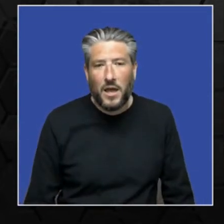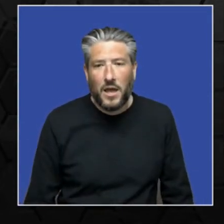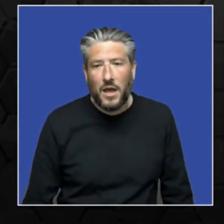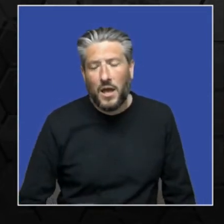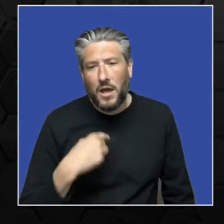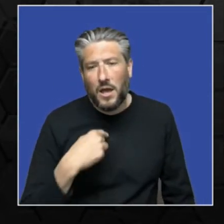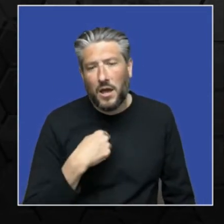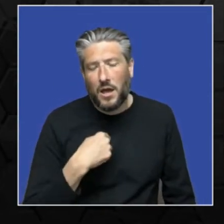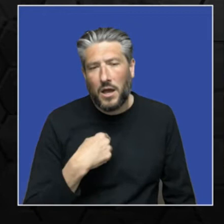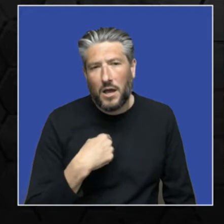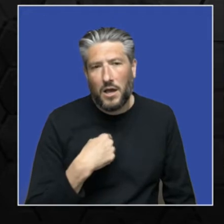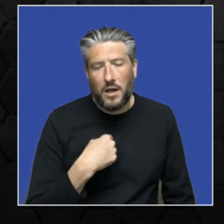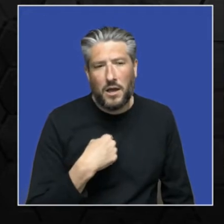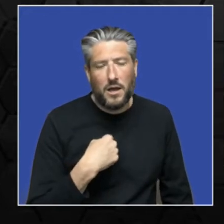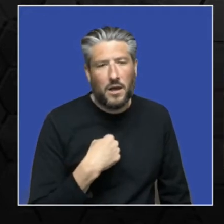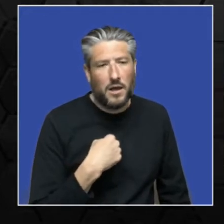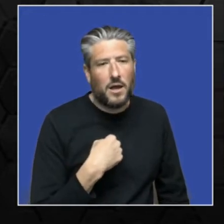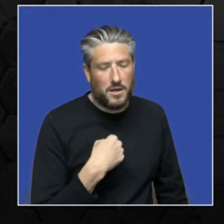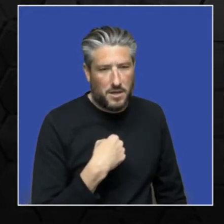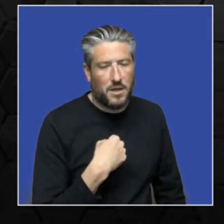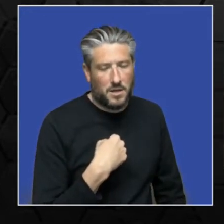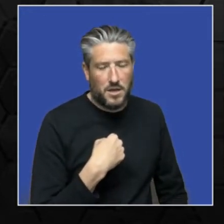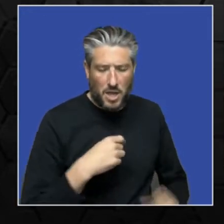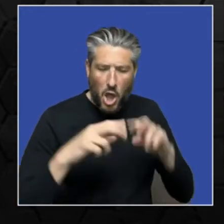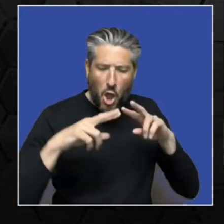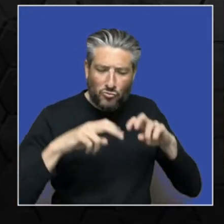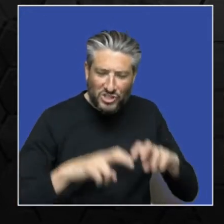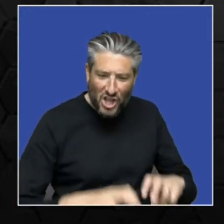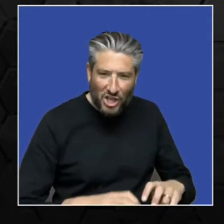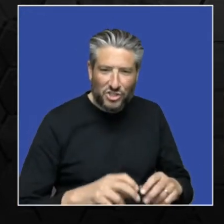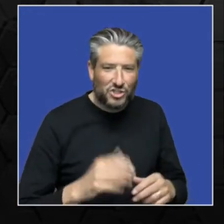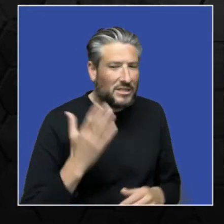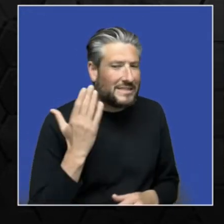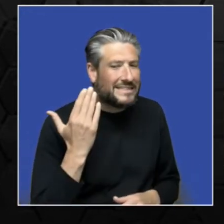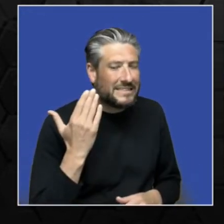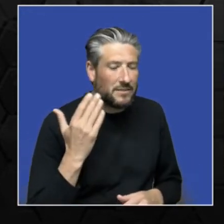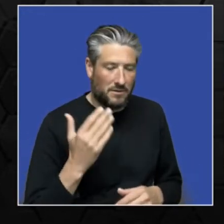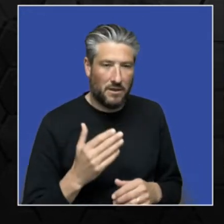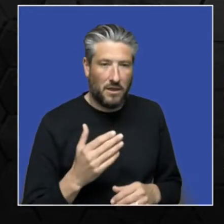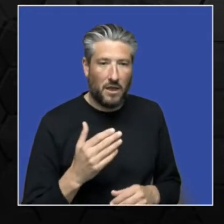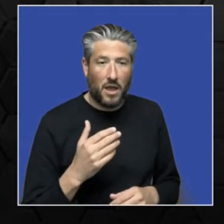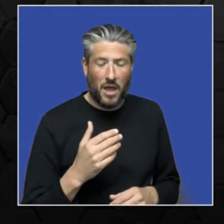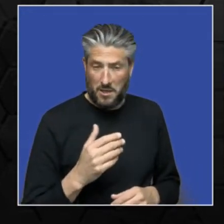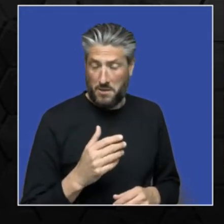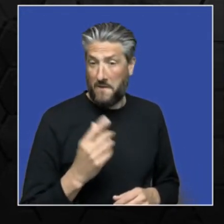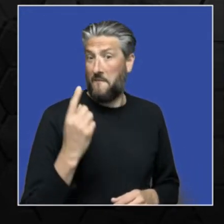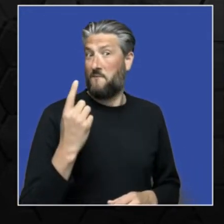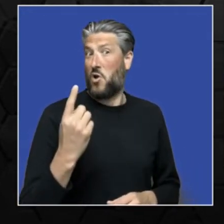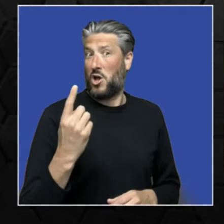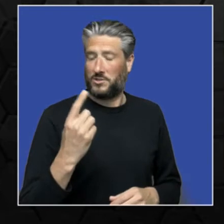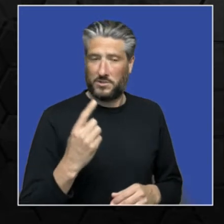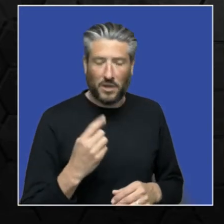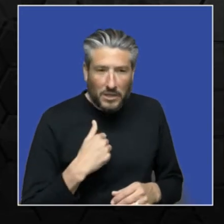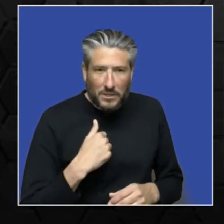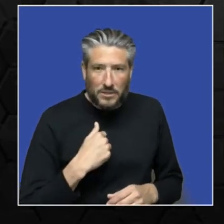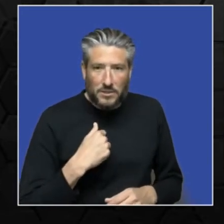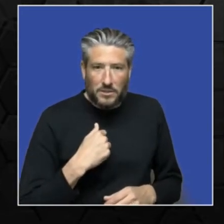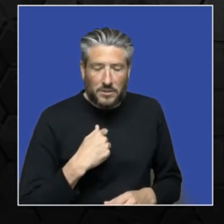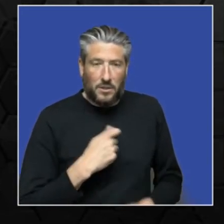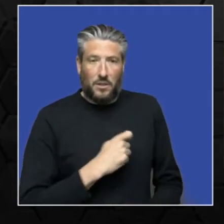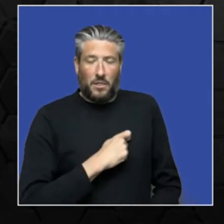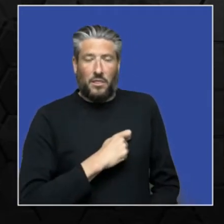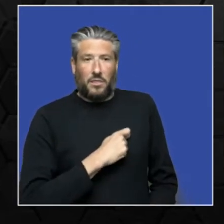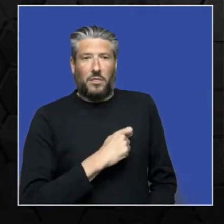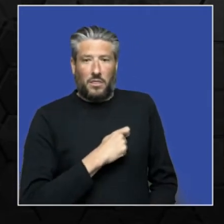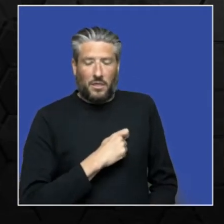time that I've spent in research, is that I found it a little intimidating, I would say, because there's so much